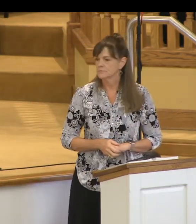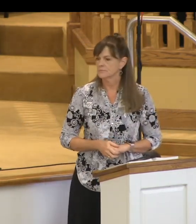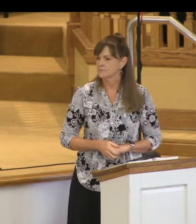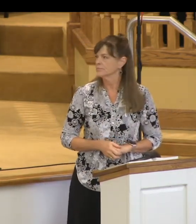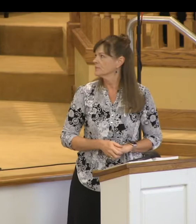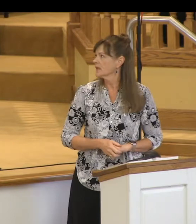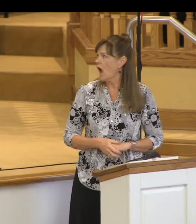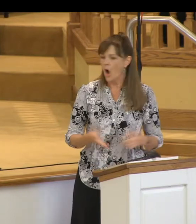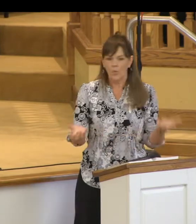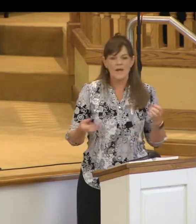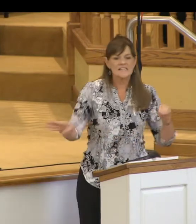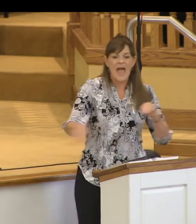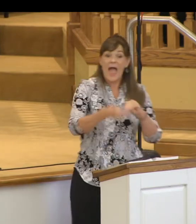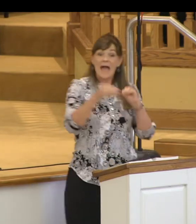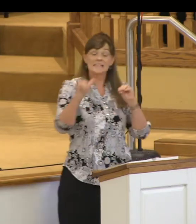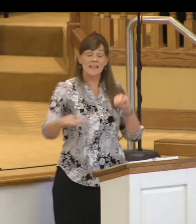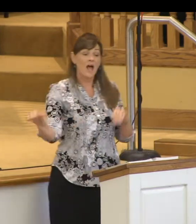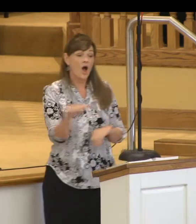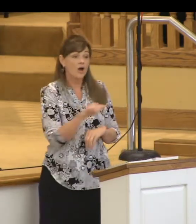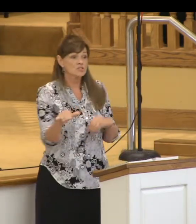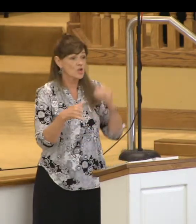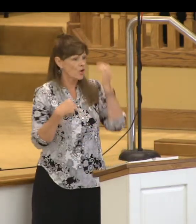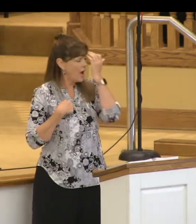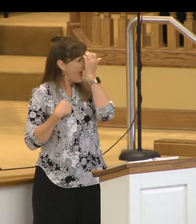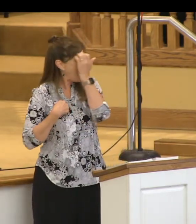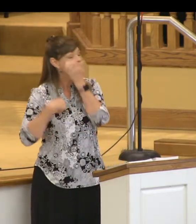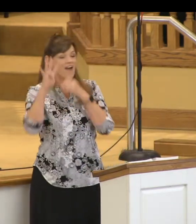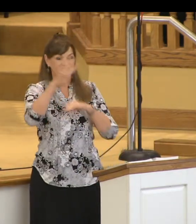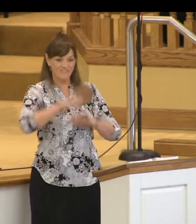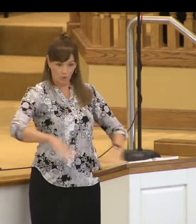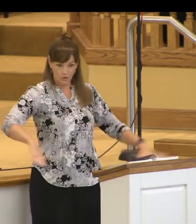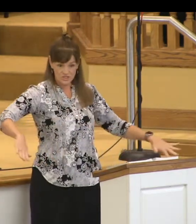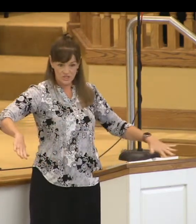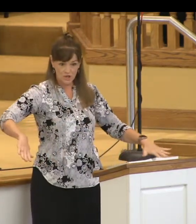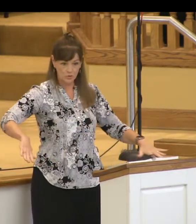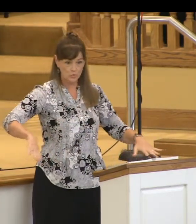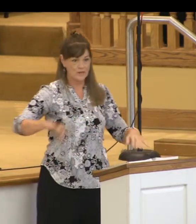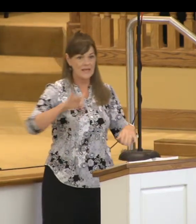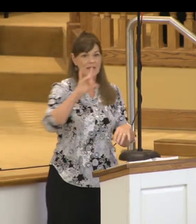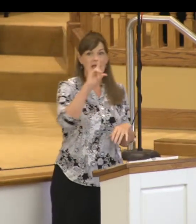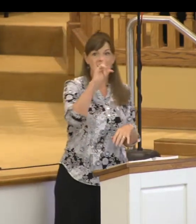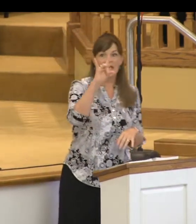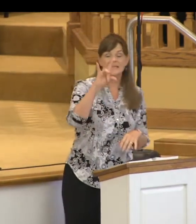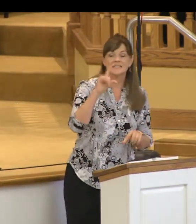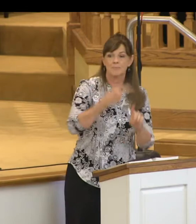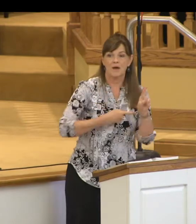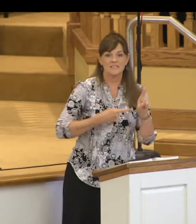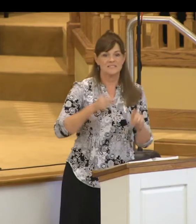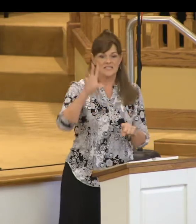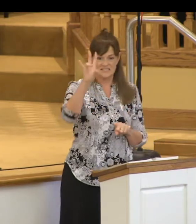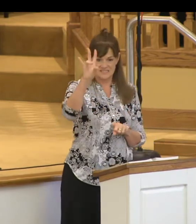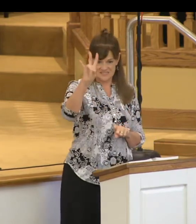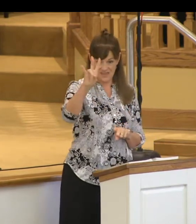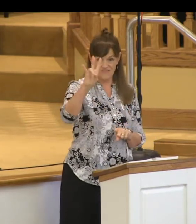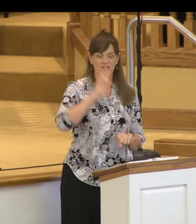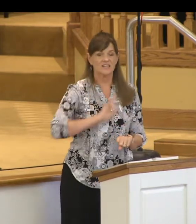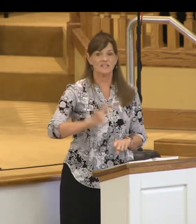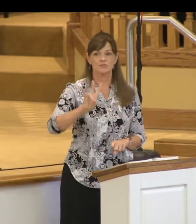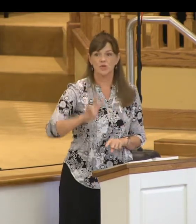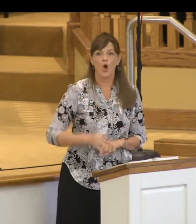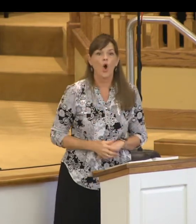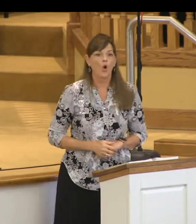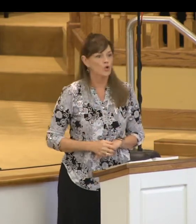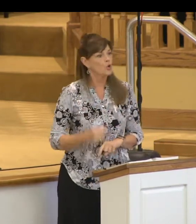I'd like to add to that too. I've got four kids between 18 months and 7 years old, and we do the Show Me Gospel Project,